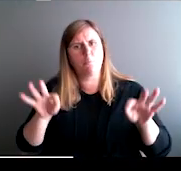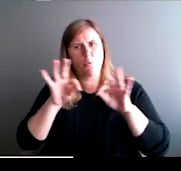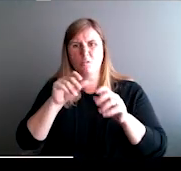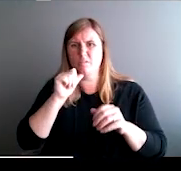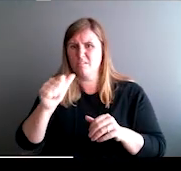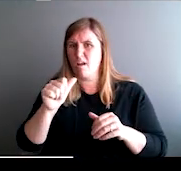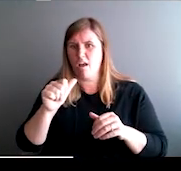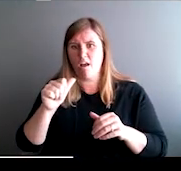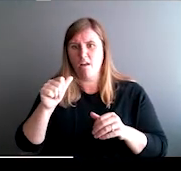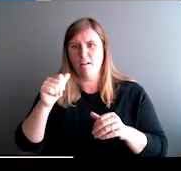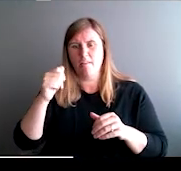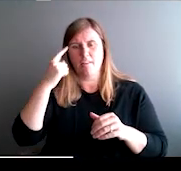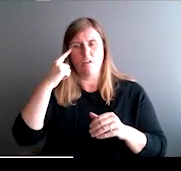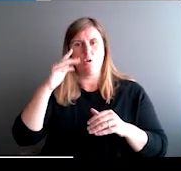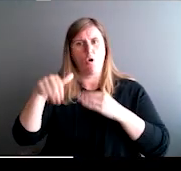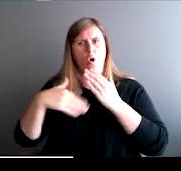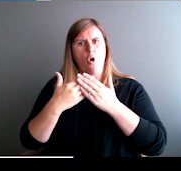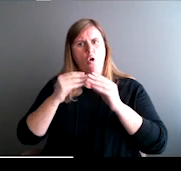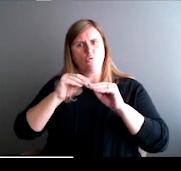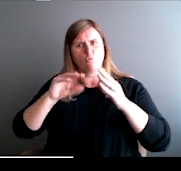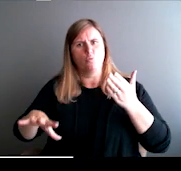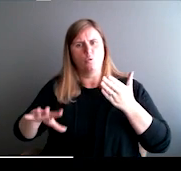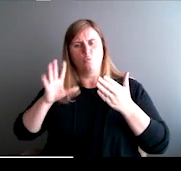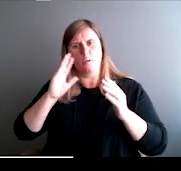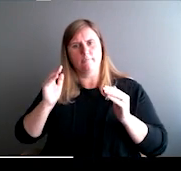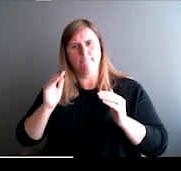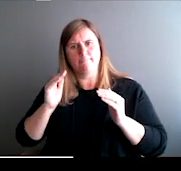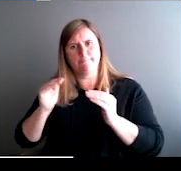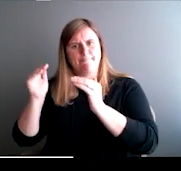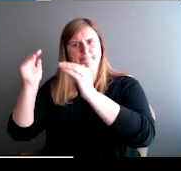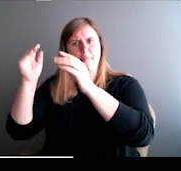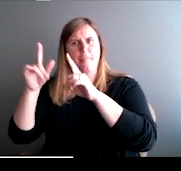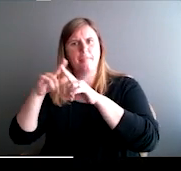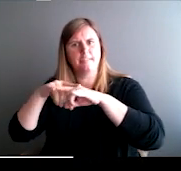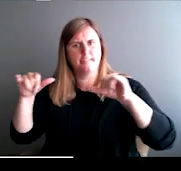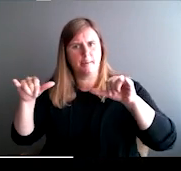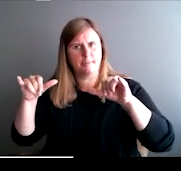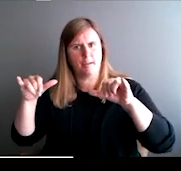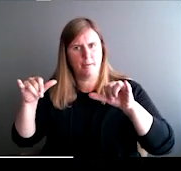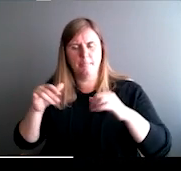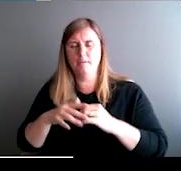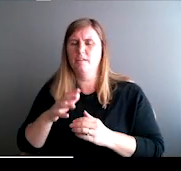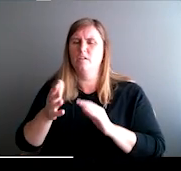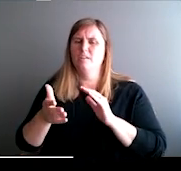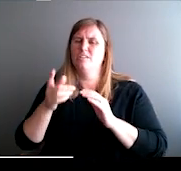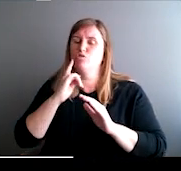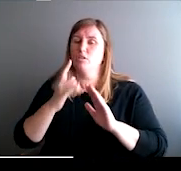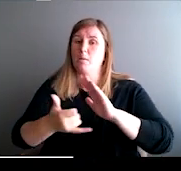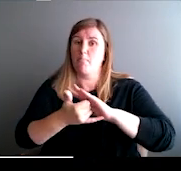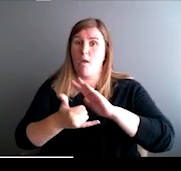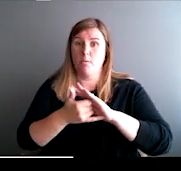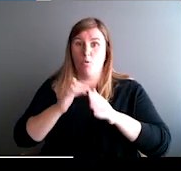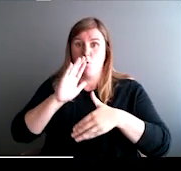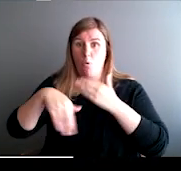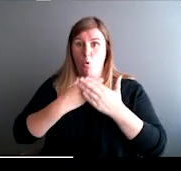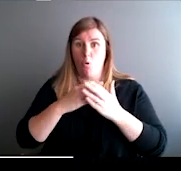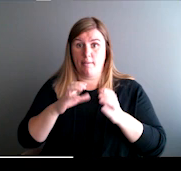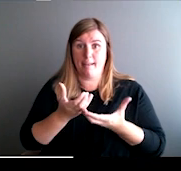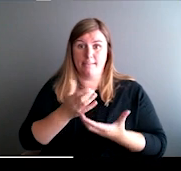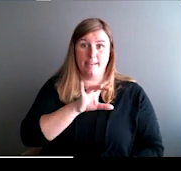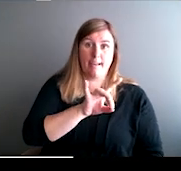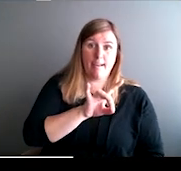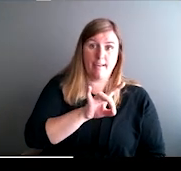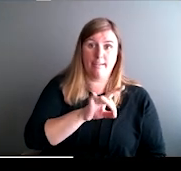students advance at the same rate. It's almost impossible for a class of 8 or 10